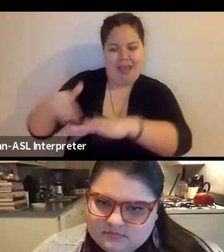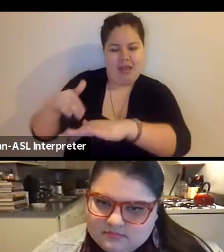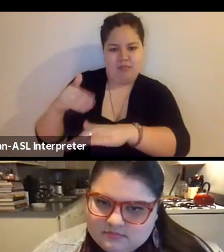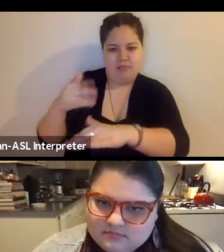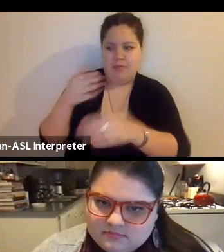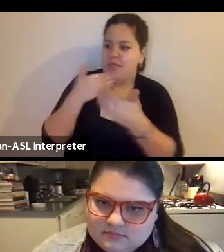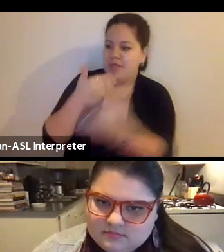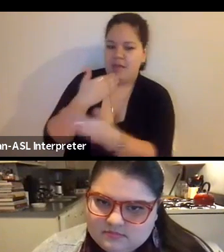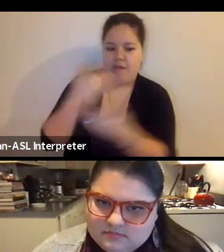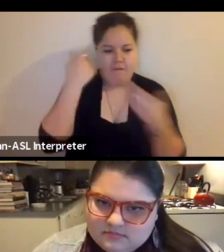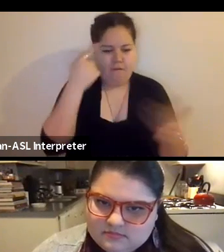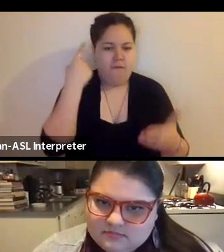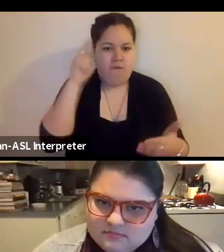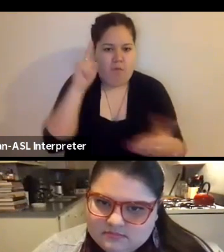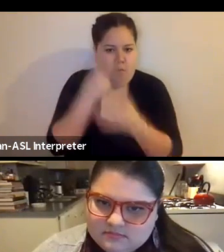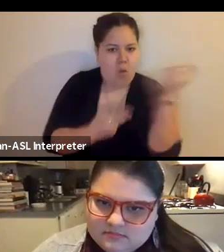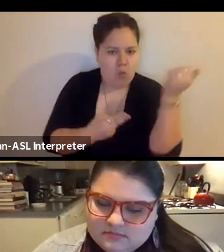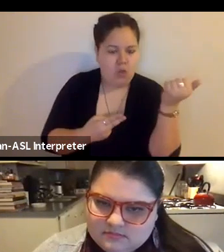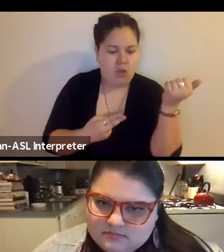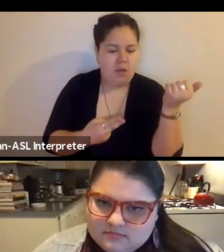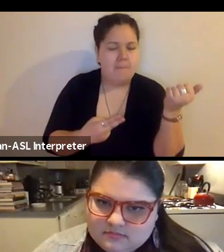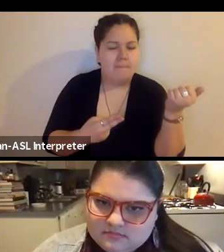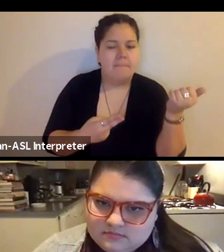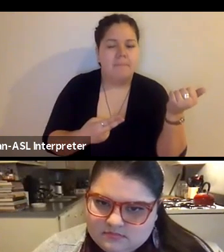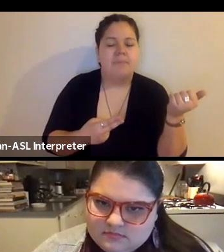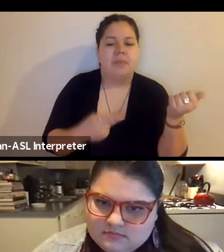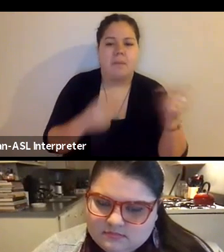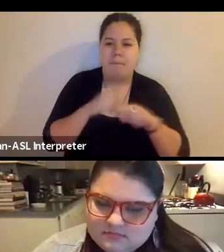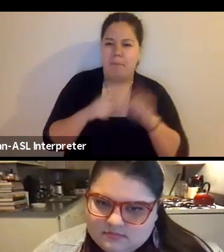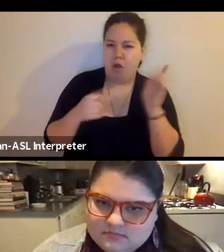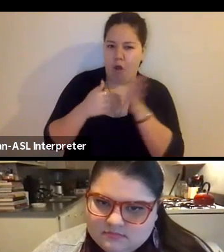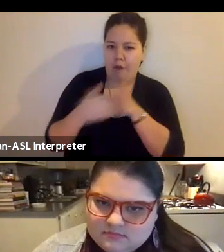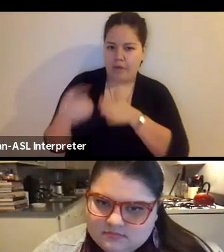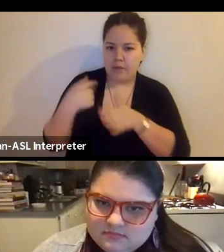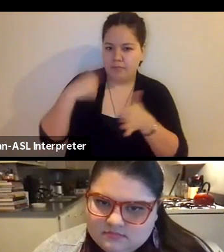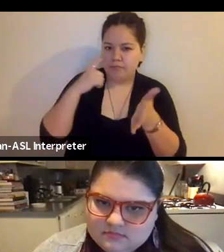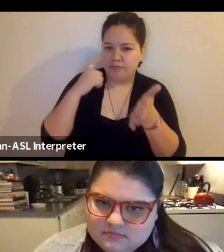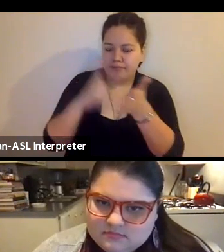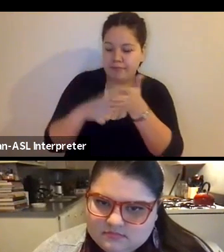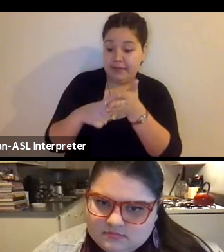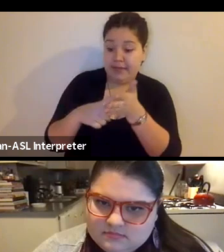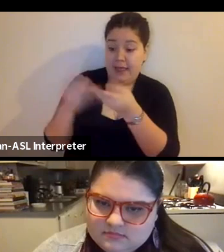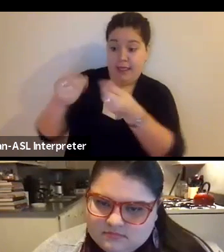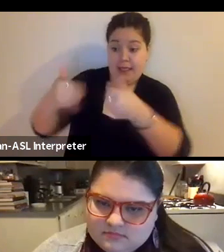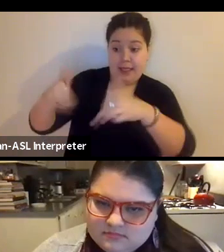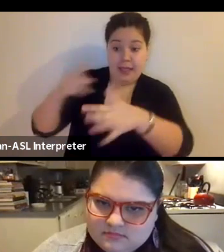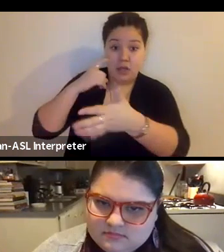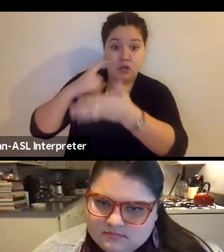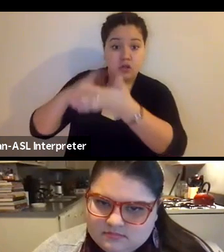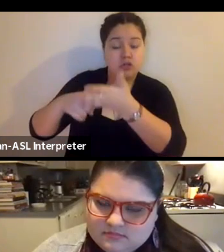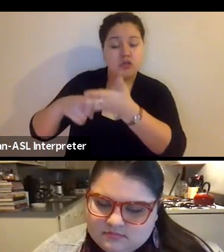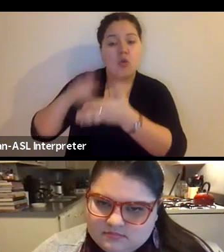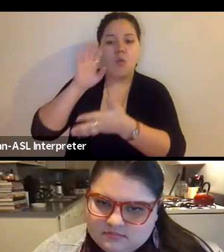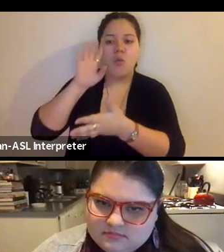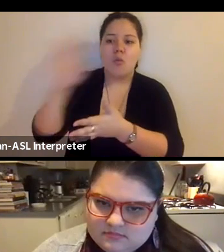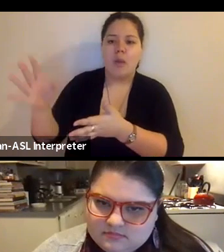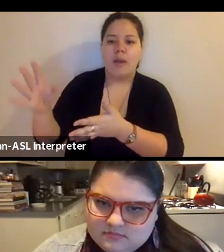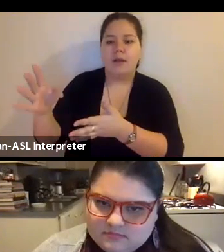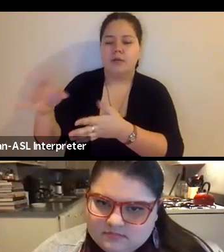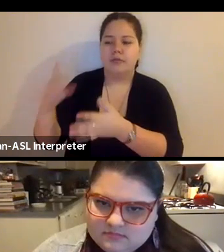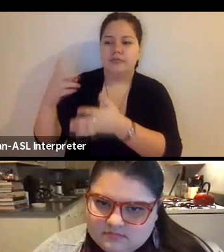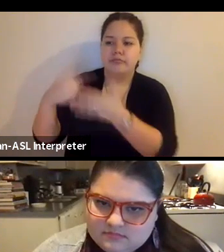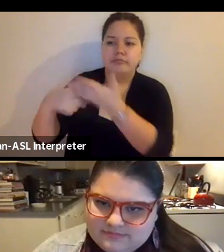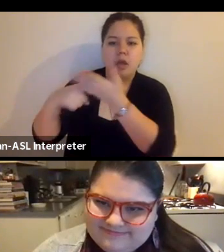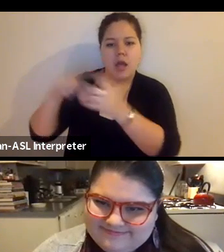a second point for me, which is so often I see land acknowledgements kind of reiterating the idea of territory and